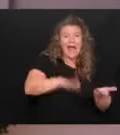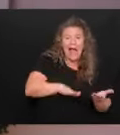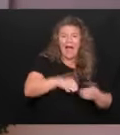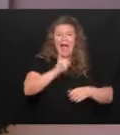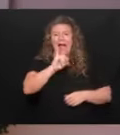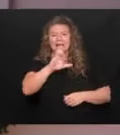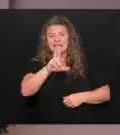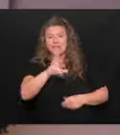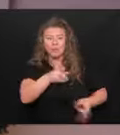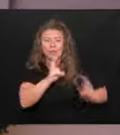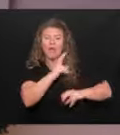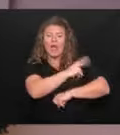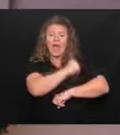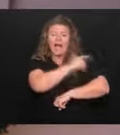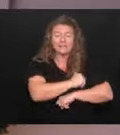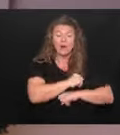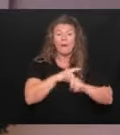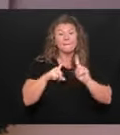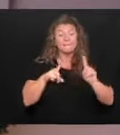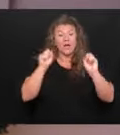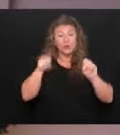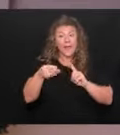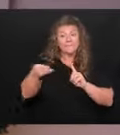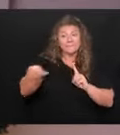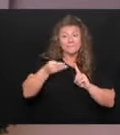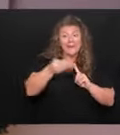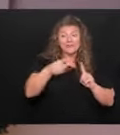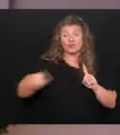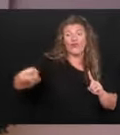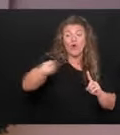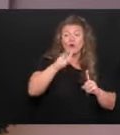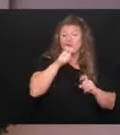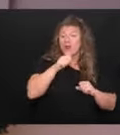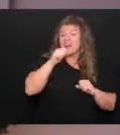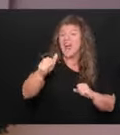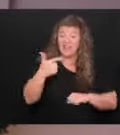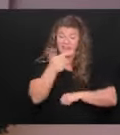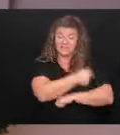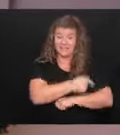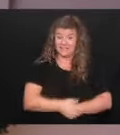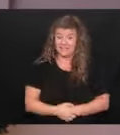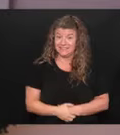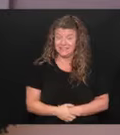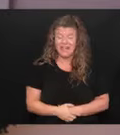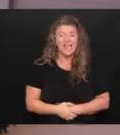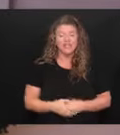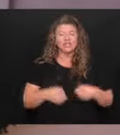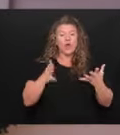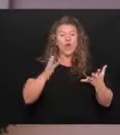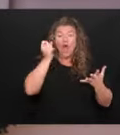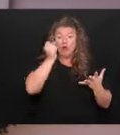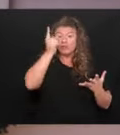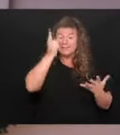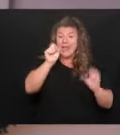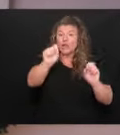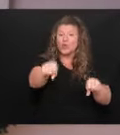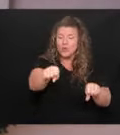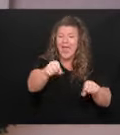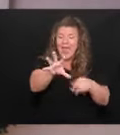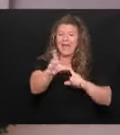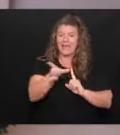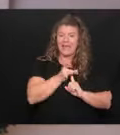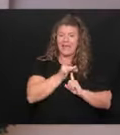that the confusing thing is saying that people that are fully vaccinated could still be reinfected, but not get much